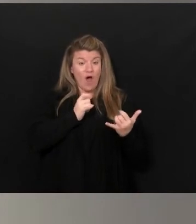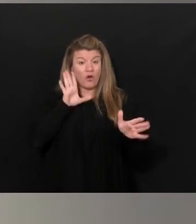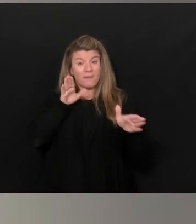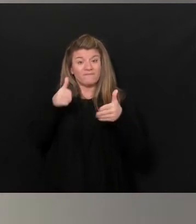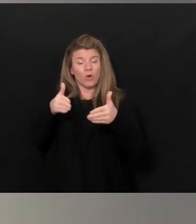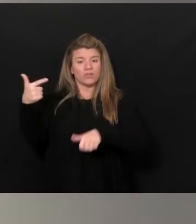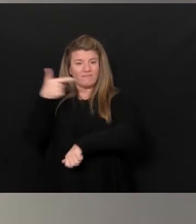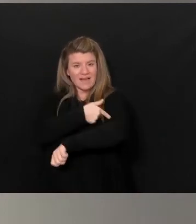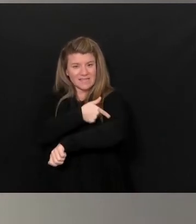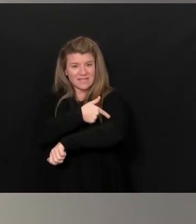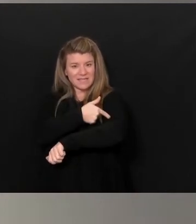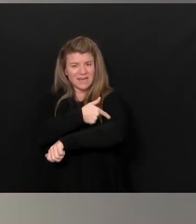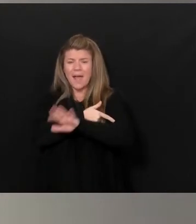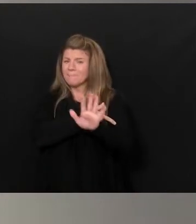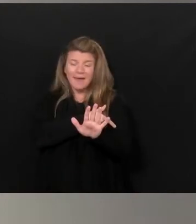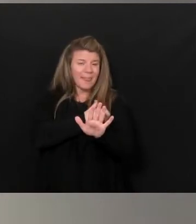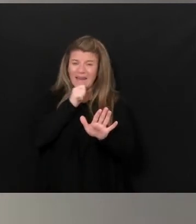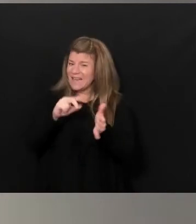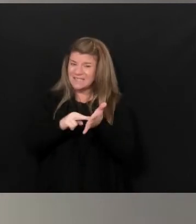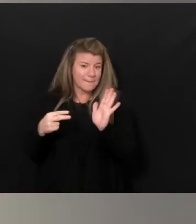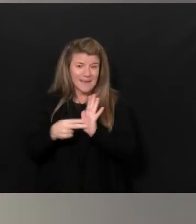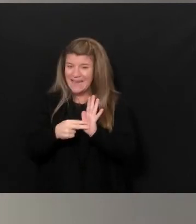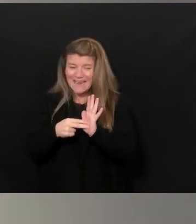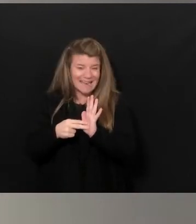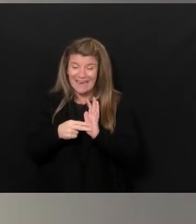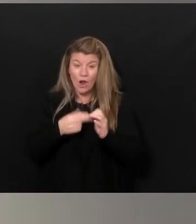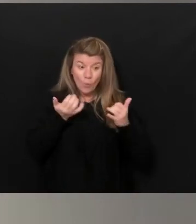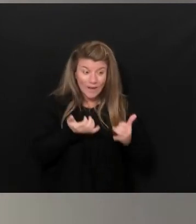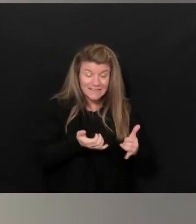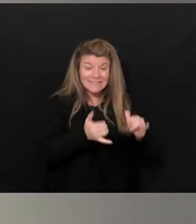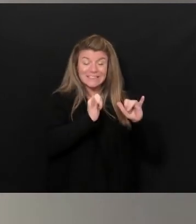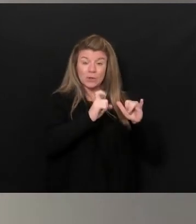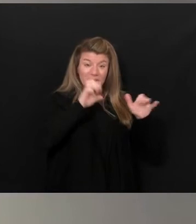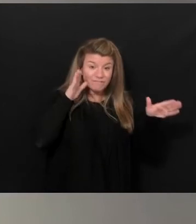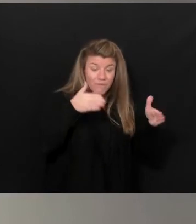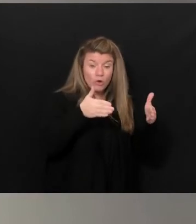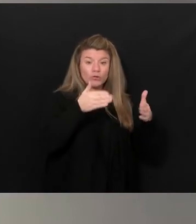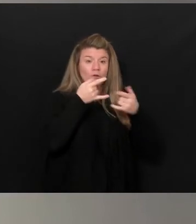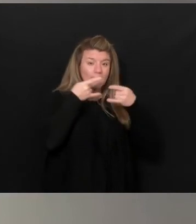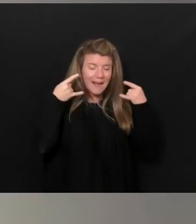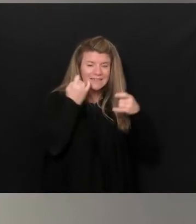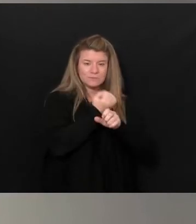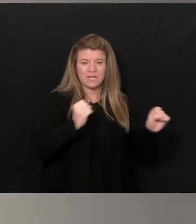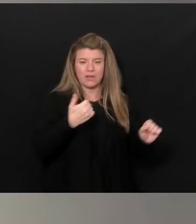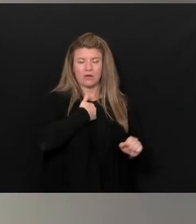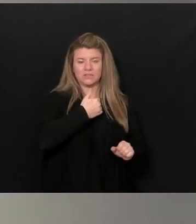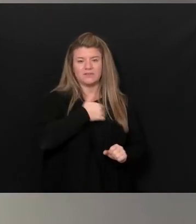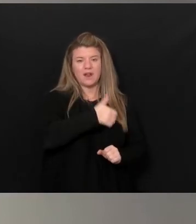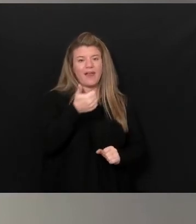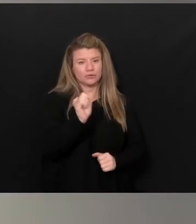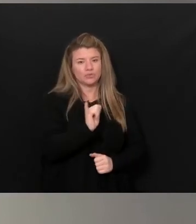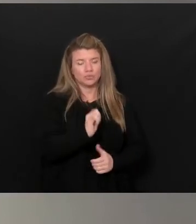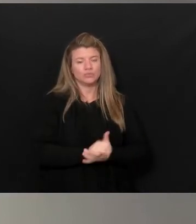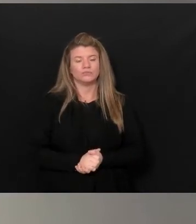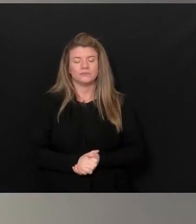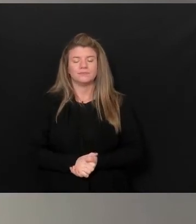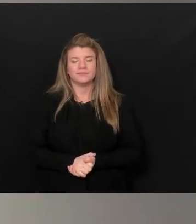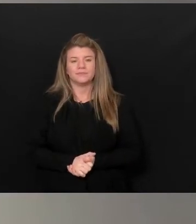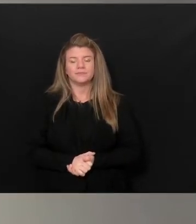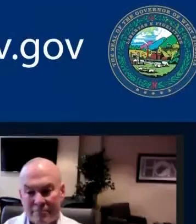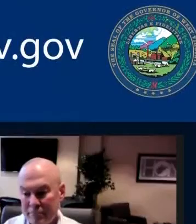on vaccines, but don't forget, we still cannot lose that focus on our mask and protecting ourselves and others. Thank you.